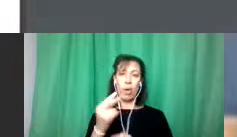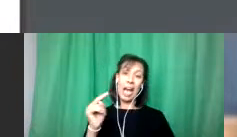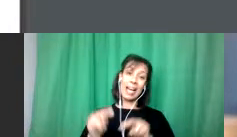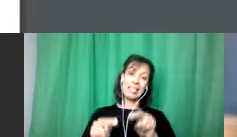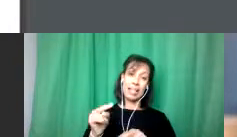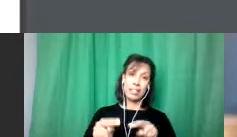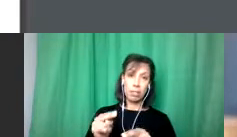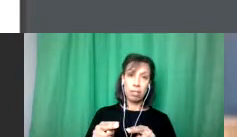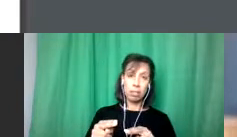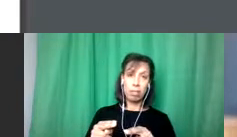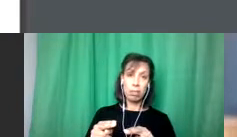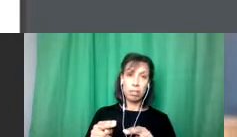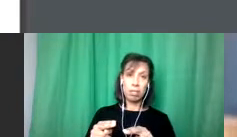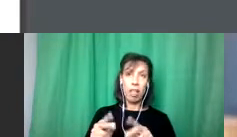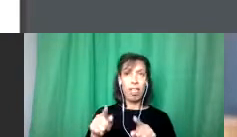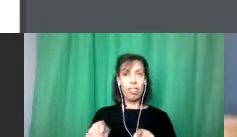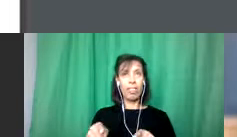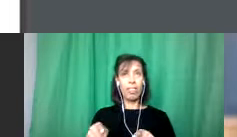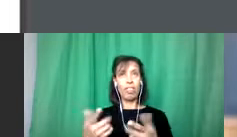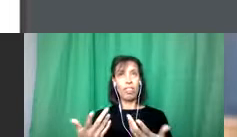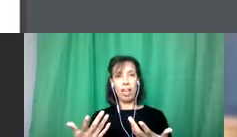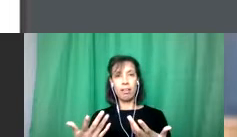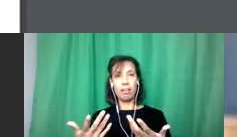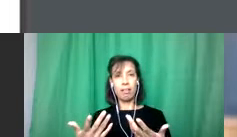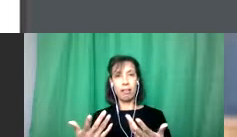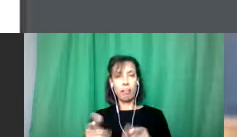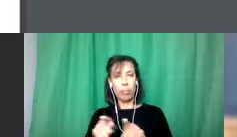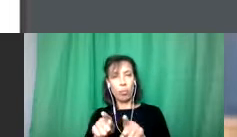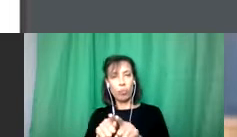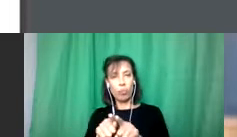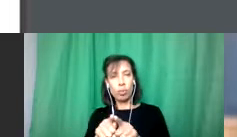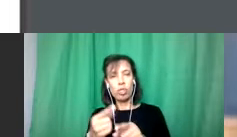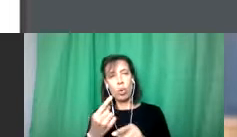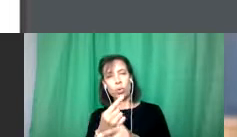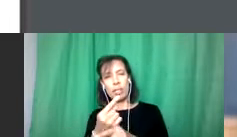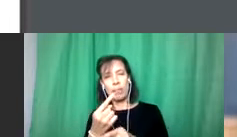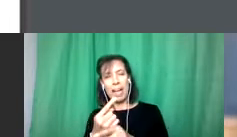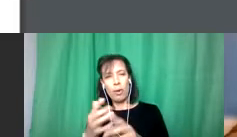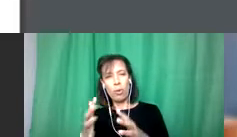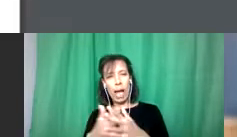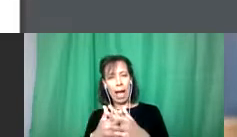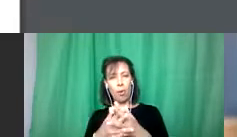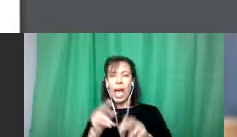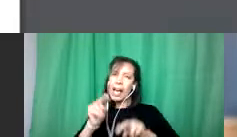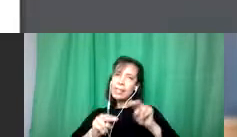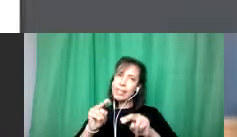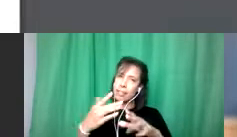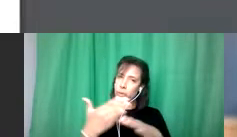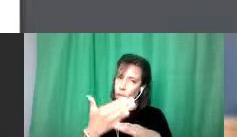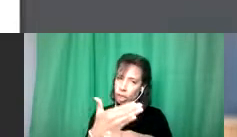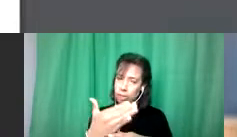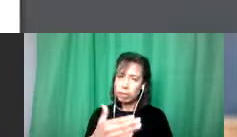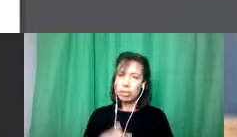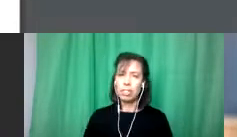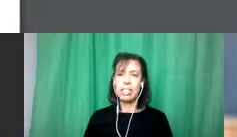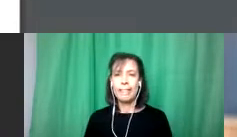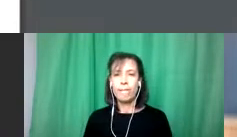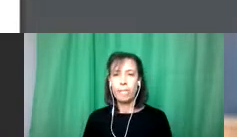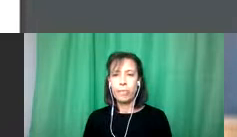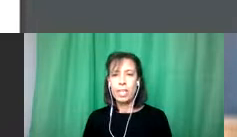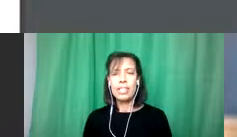what the content of this module is. So there's an interesting crossover here that I'm talking about the assessment of the module is about assessment, and actually